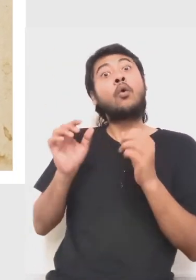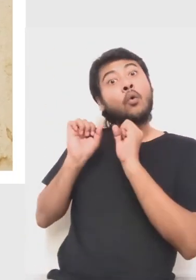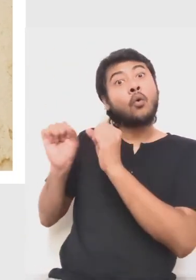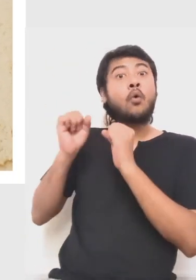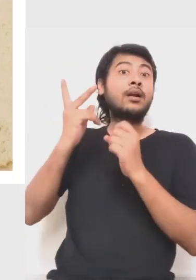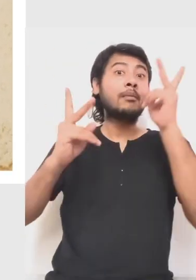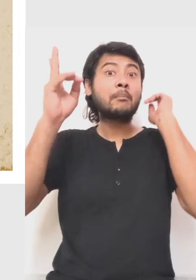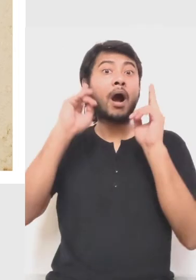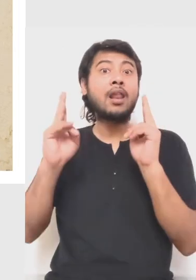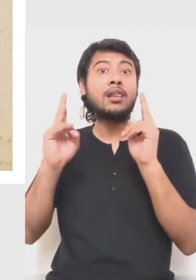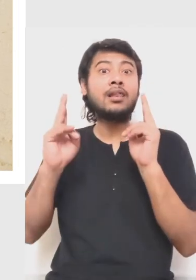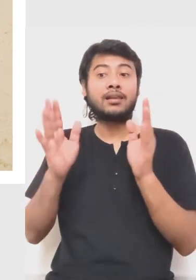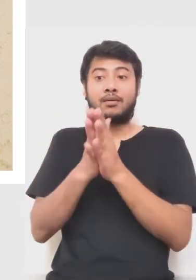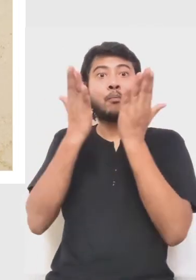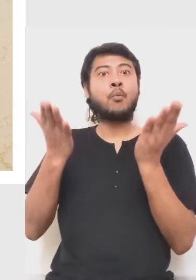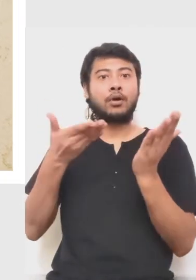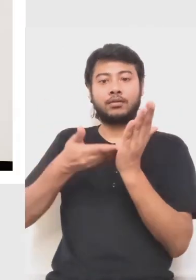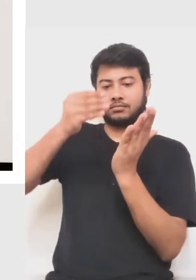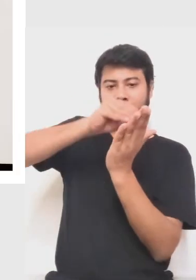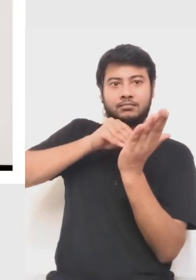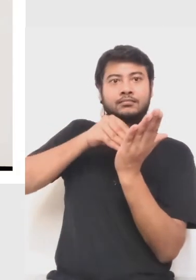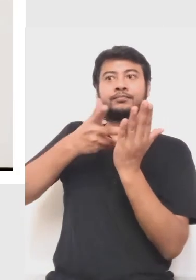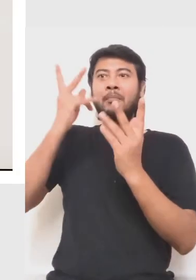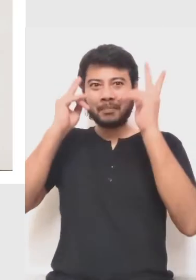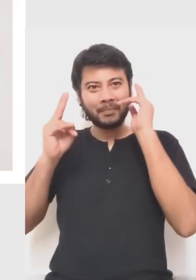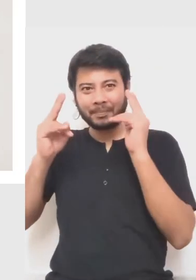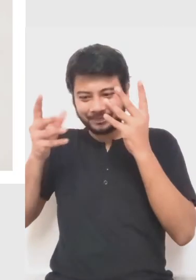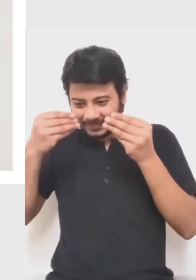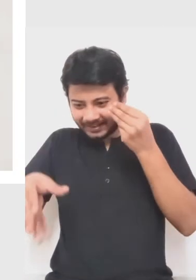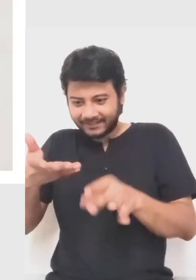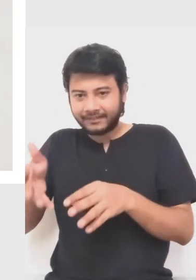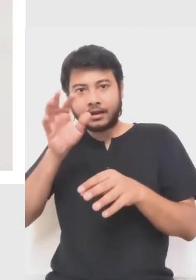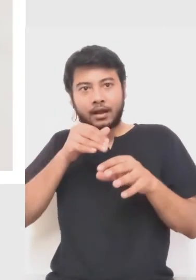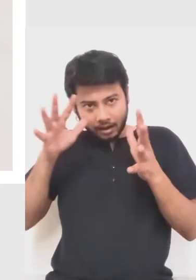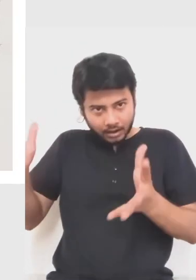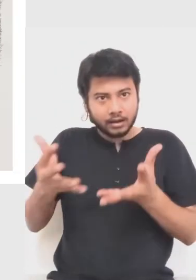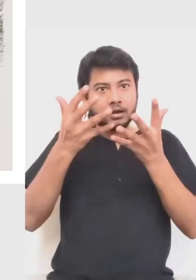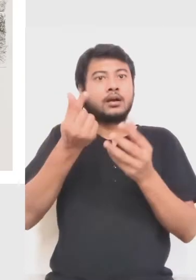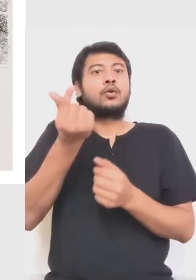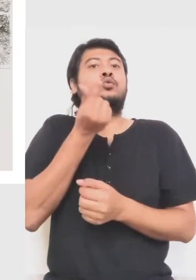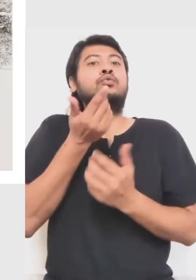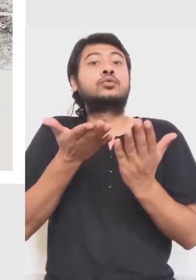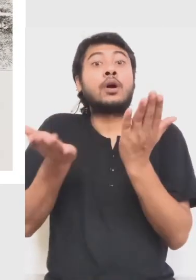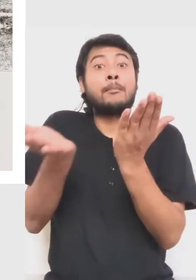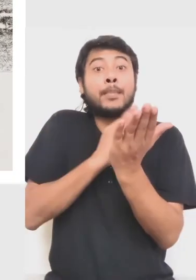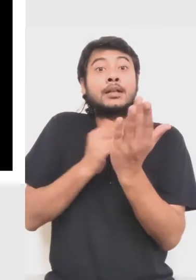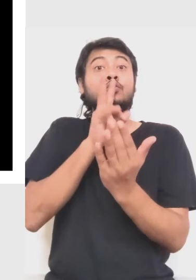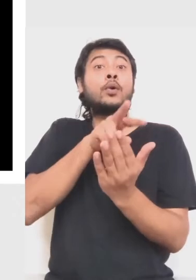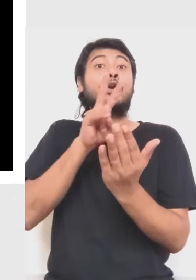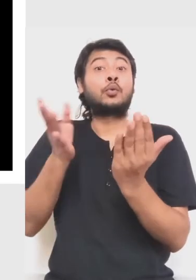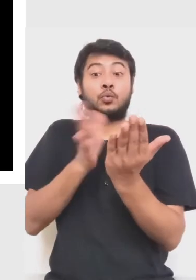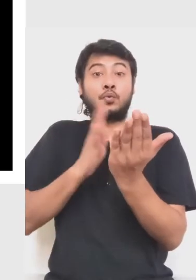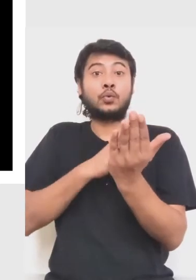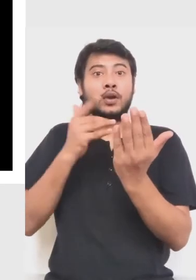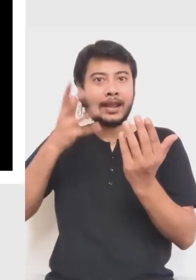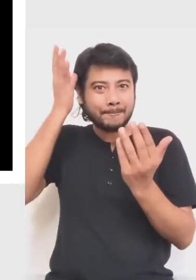in 1975 using his own hair after a haircut. The 22 pages of the book present